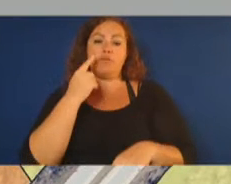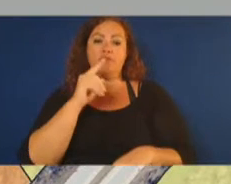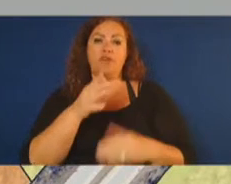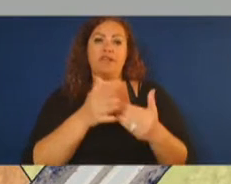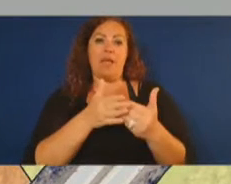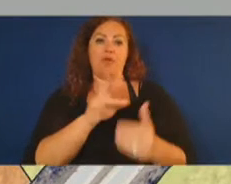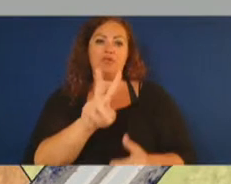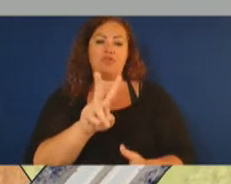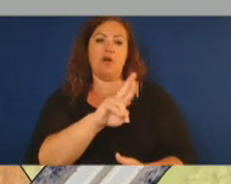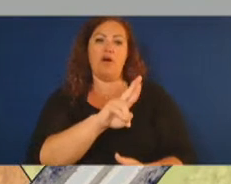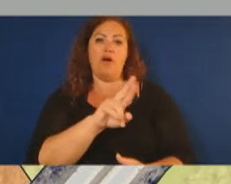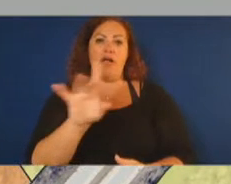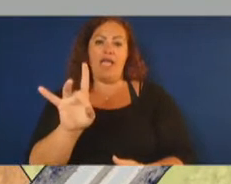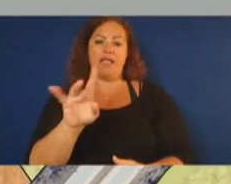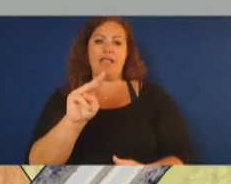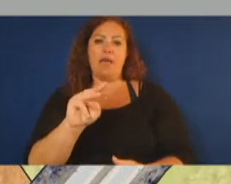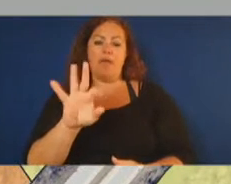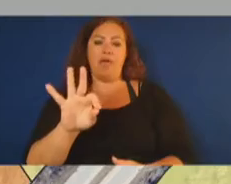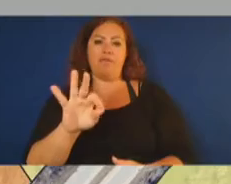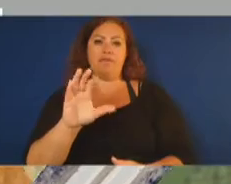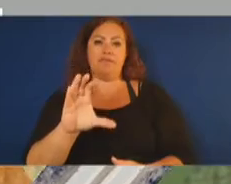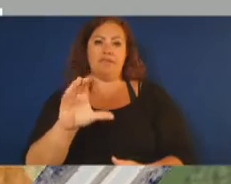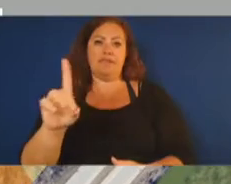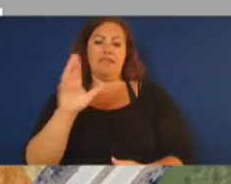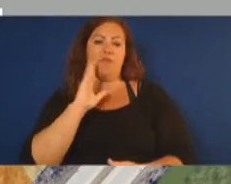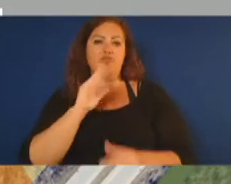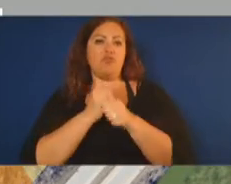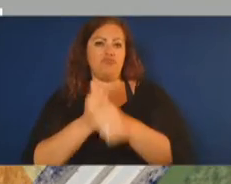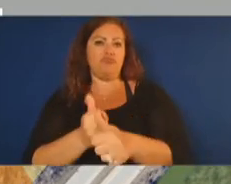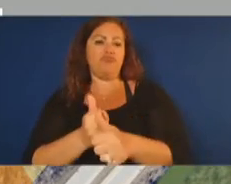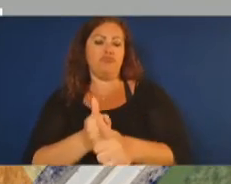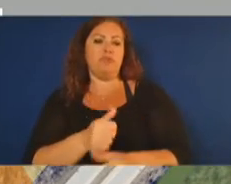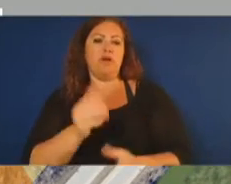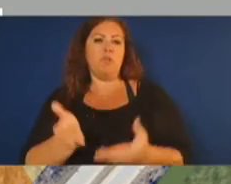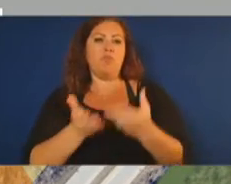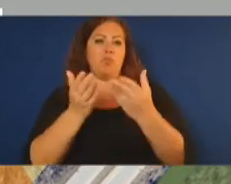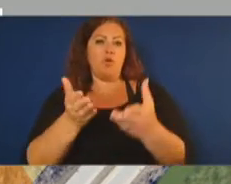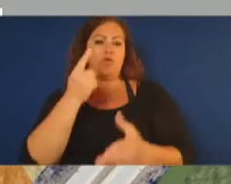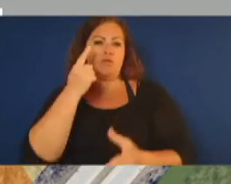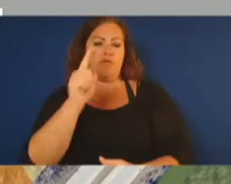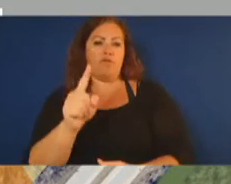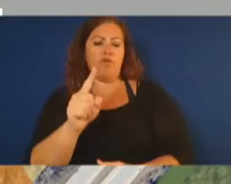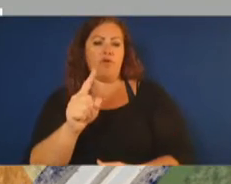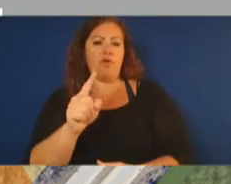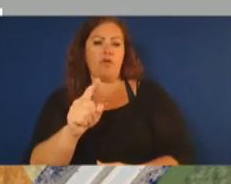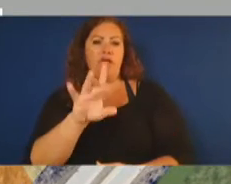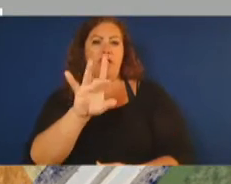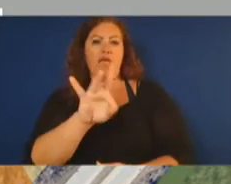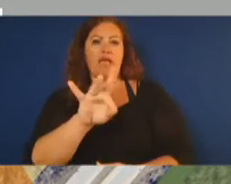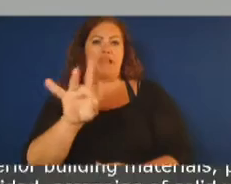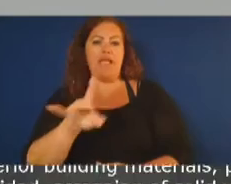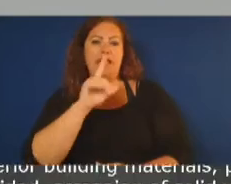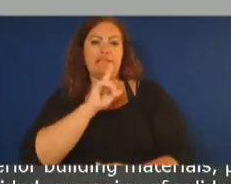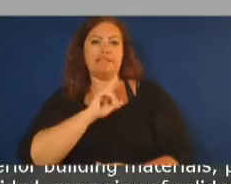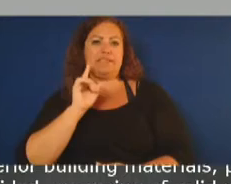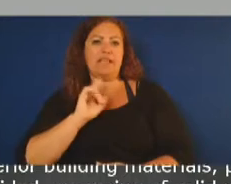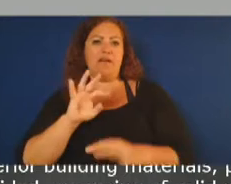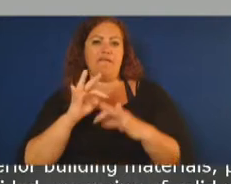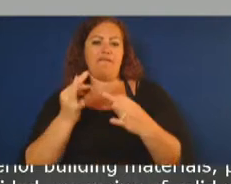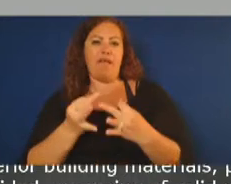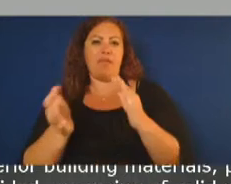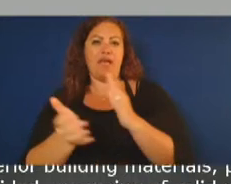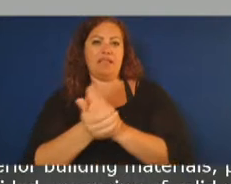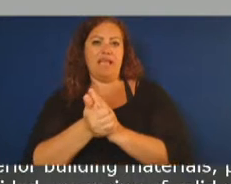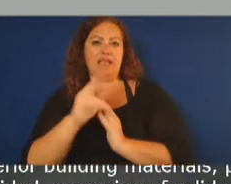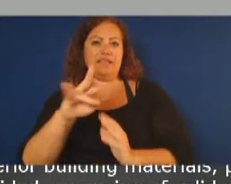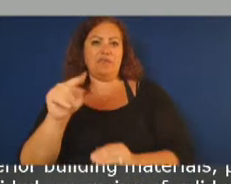R8 mfcd would be consistent with proposal is up for 80 is up to 88 single family attached units and 21